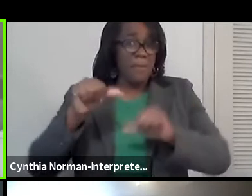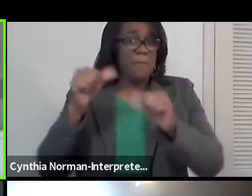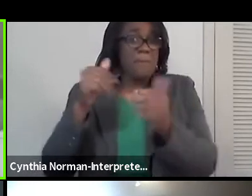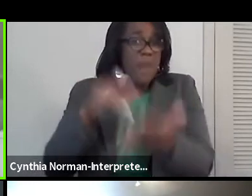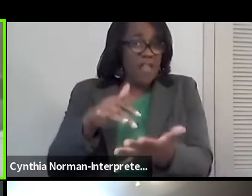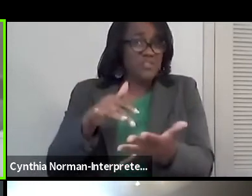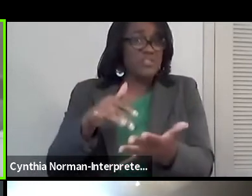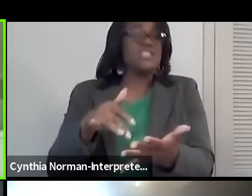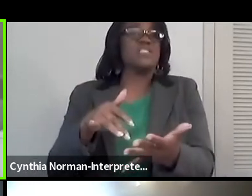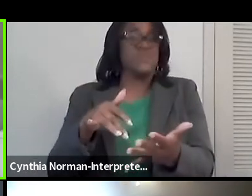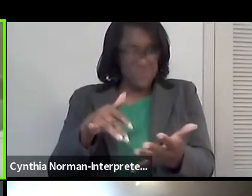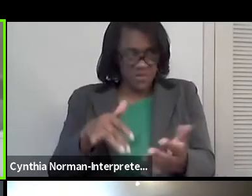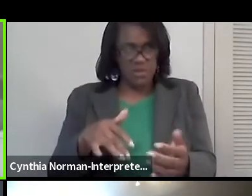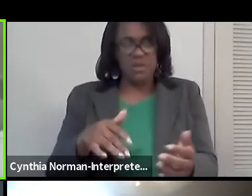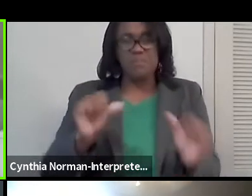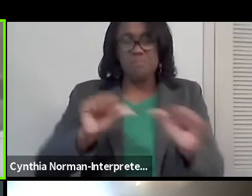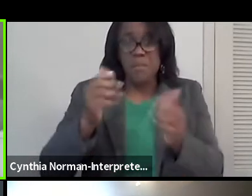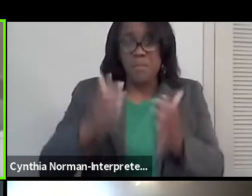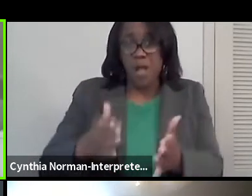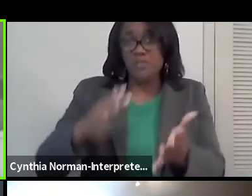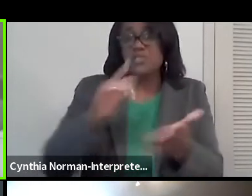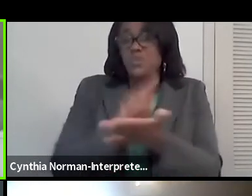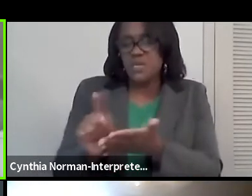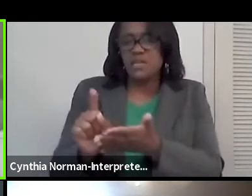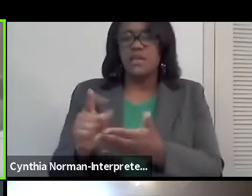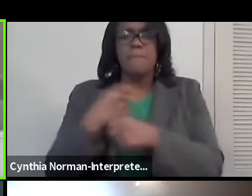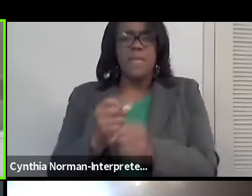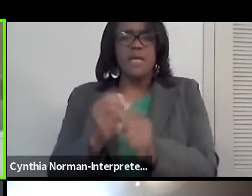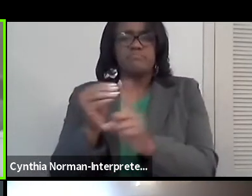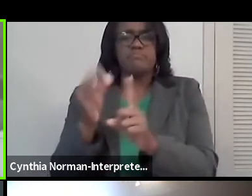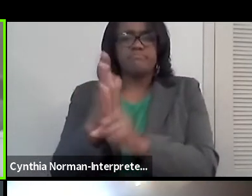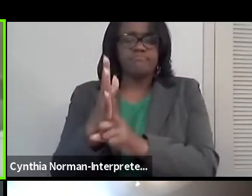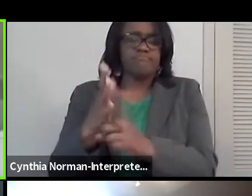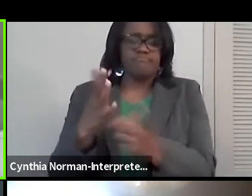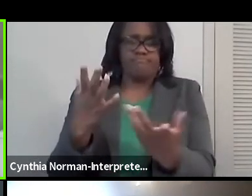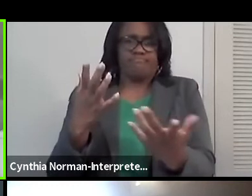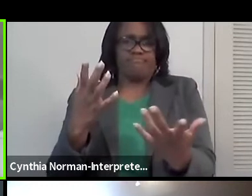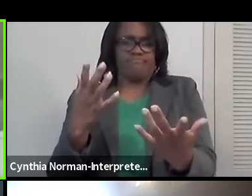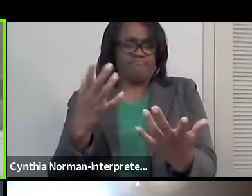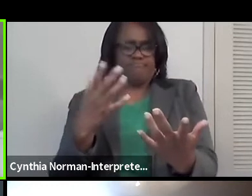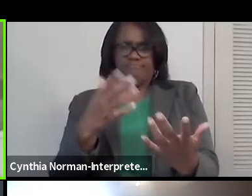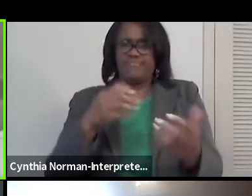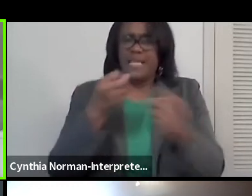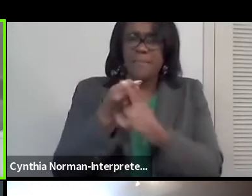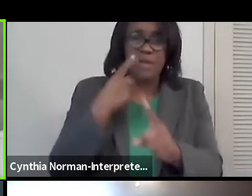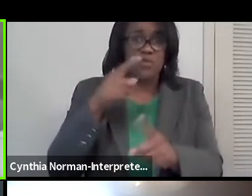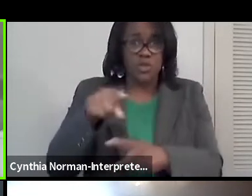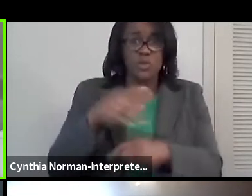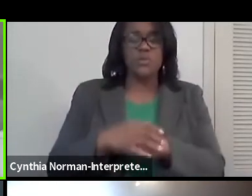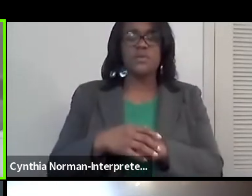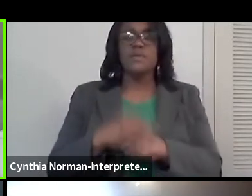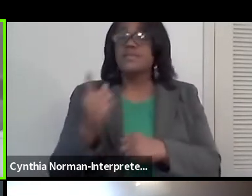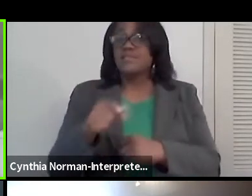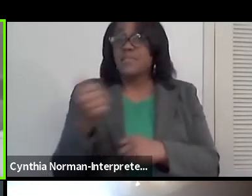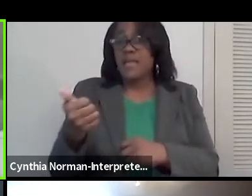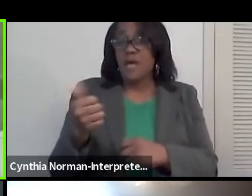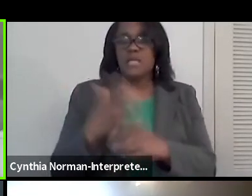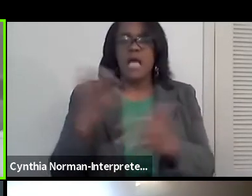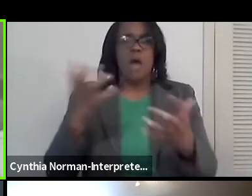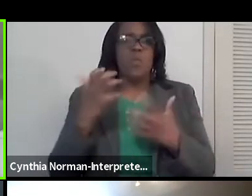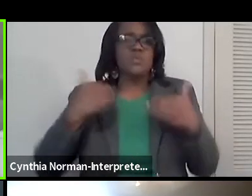and make some sort of tangible impact. Something related to Misunderstood Mammal Monday that I really wanted to call out is I wanted to have